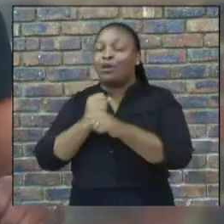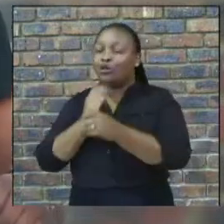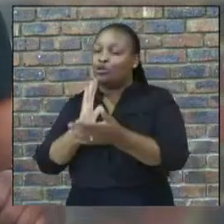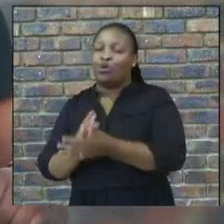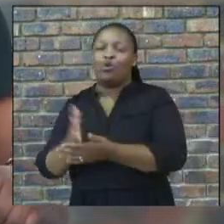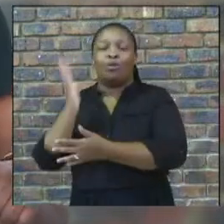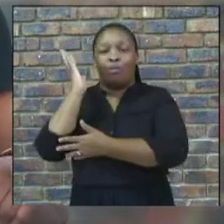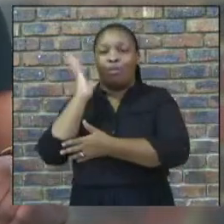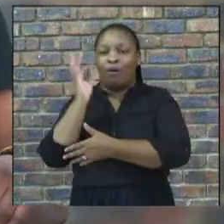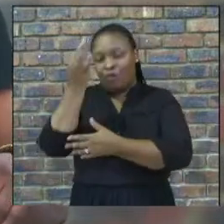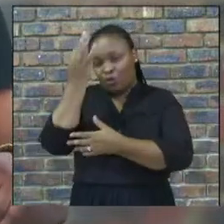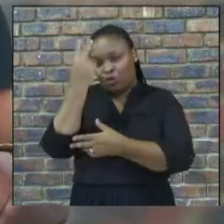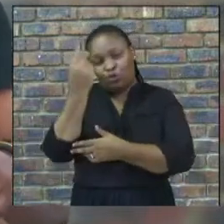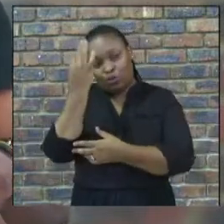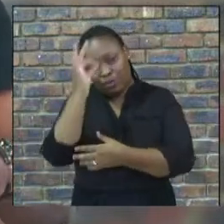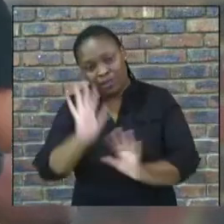swiftly.